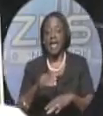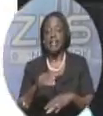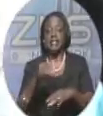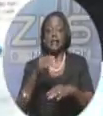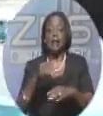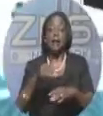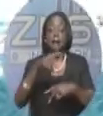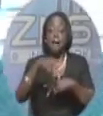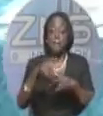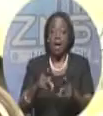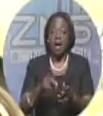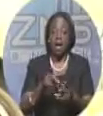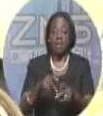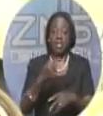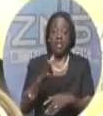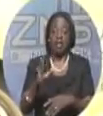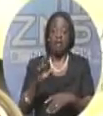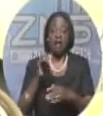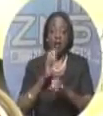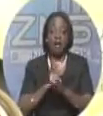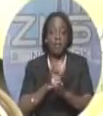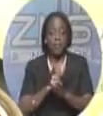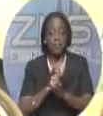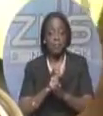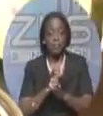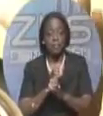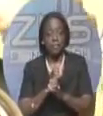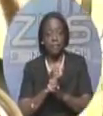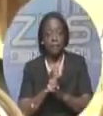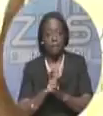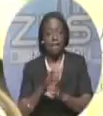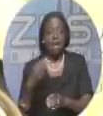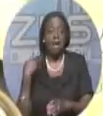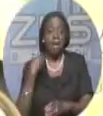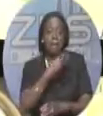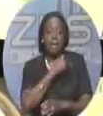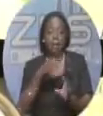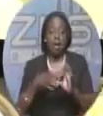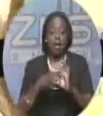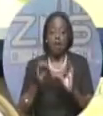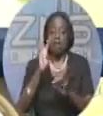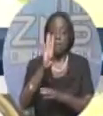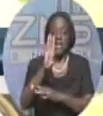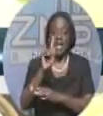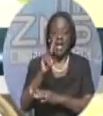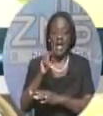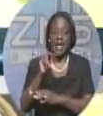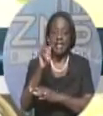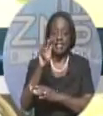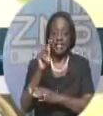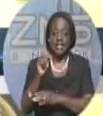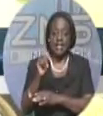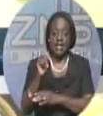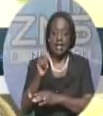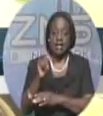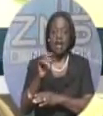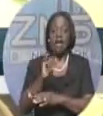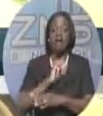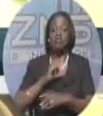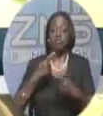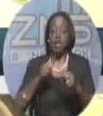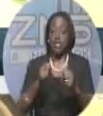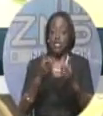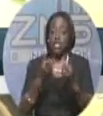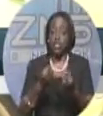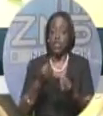both test drove the Nissan Leaf. I'm a member of the BNT, and you know, trying to do anything we can to save the